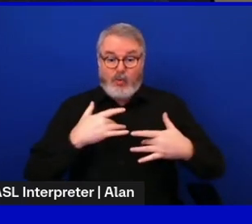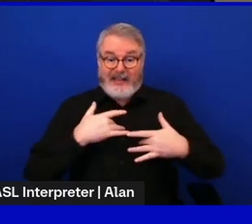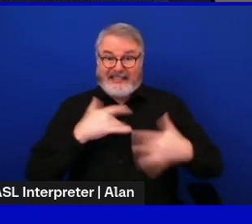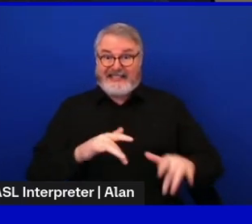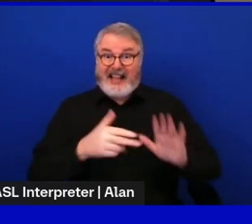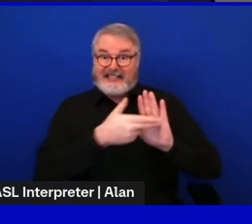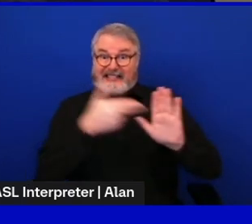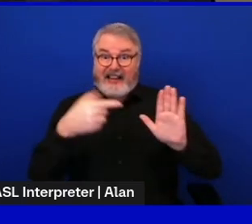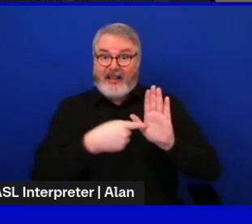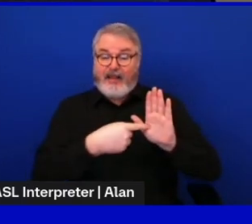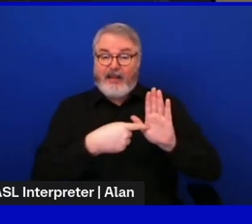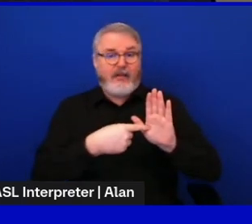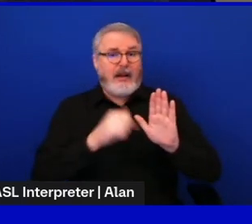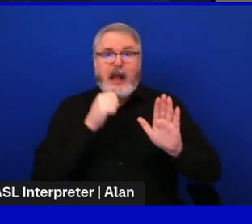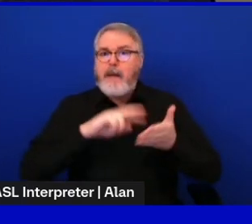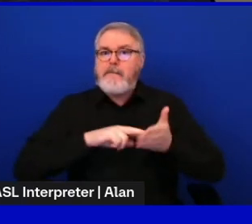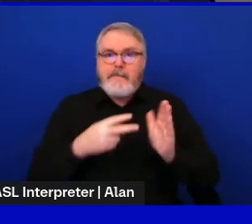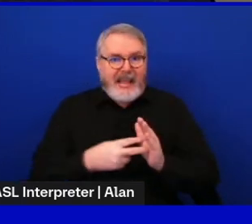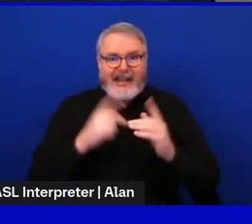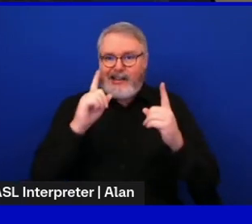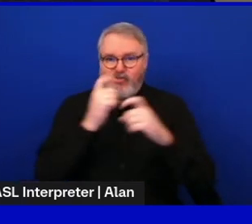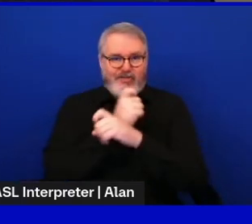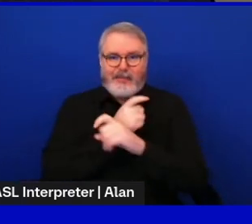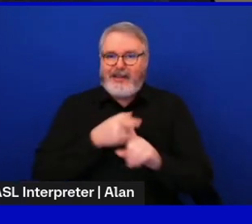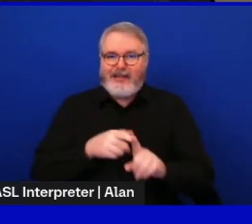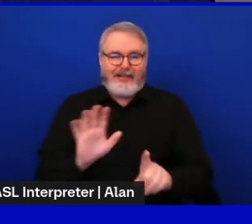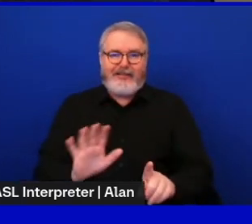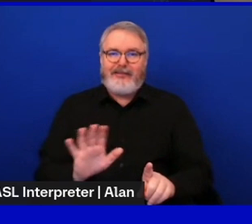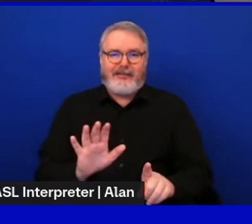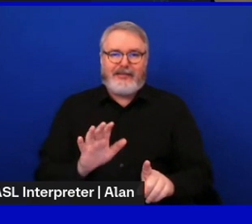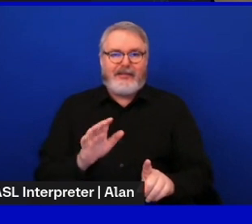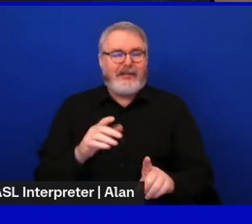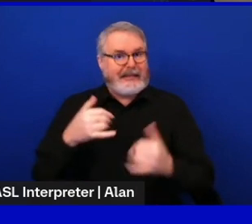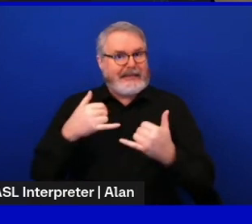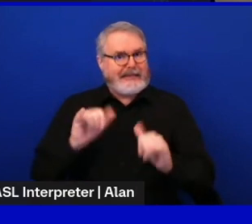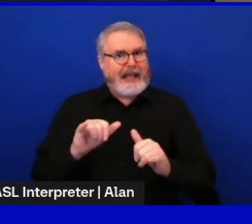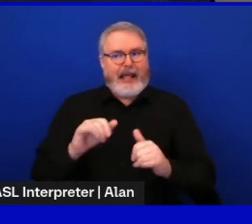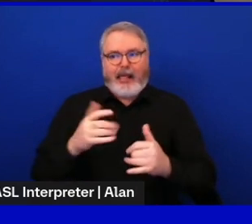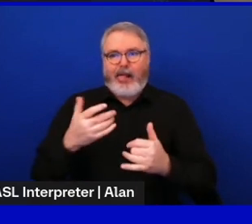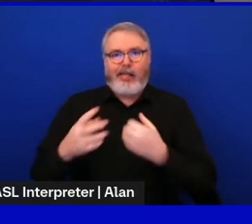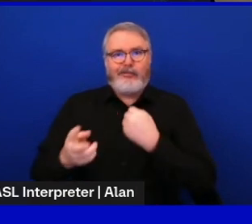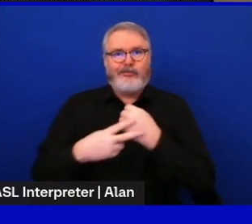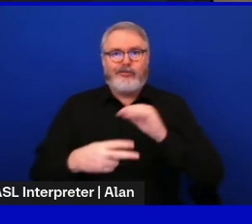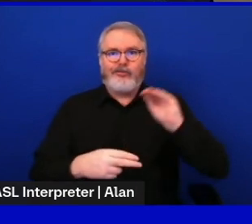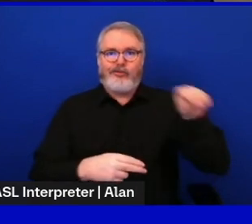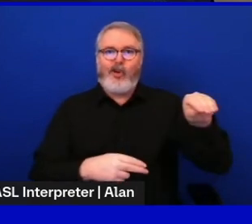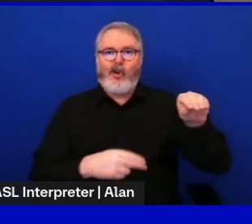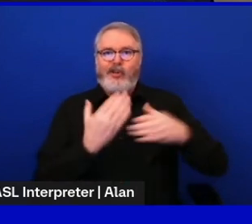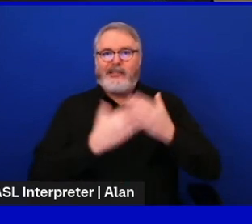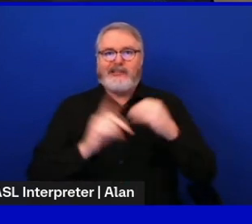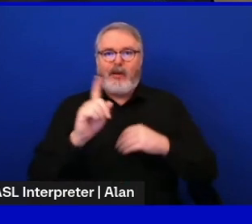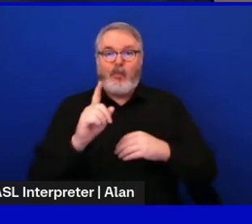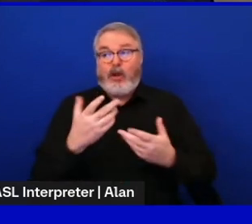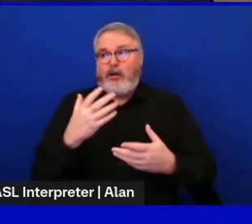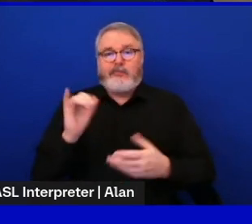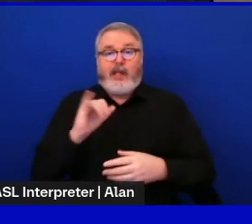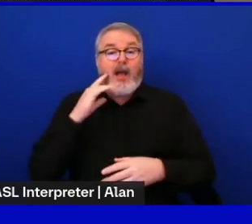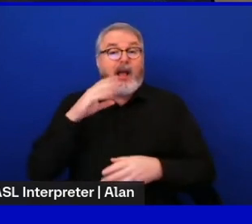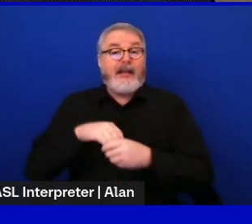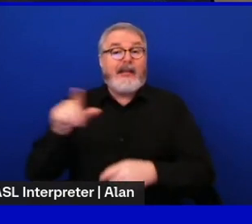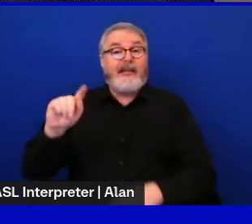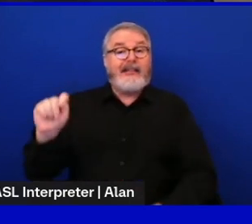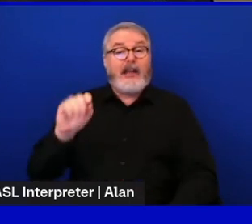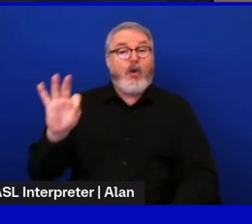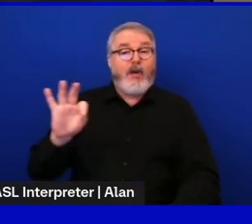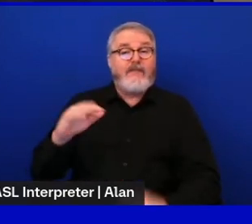not encrypting them. So they're still stored somewhere. So for example, in Terraform state, and